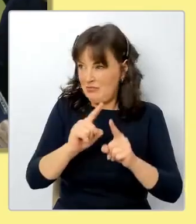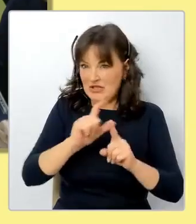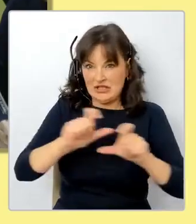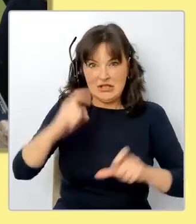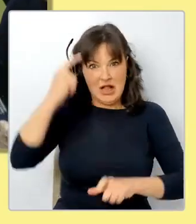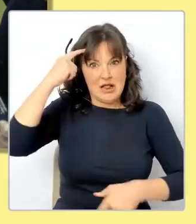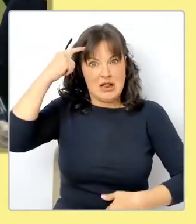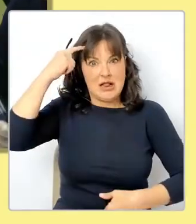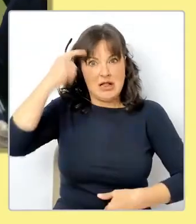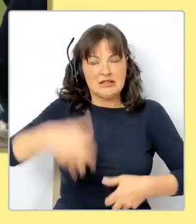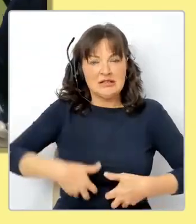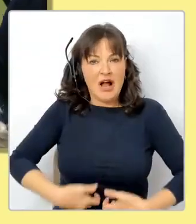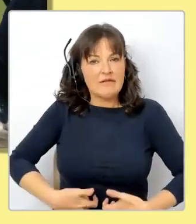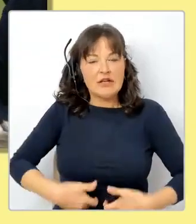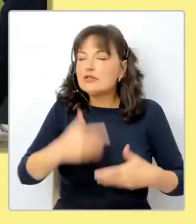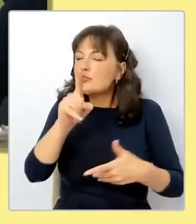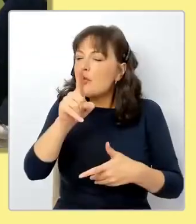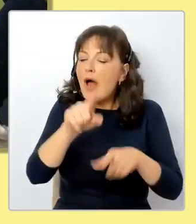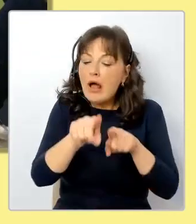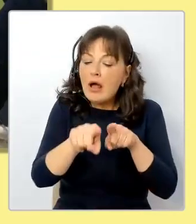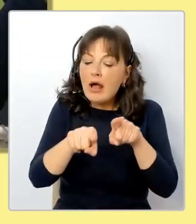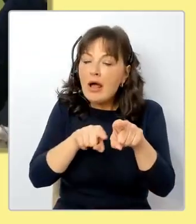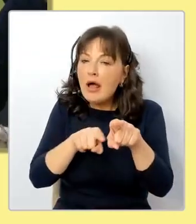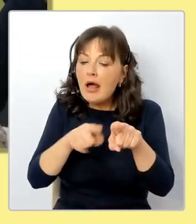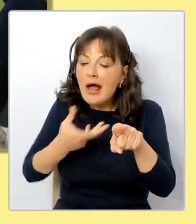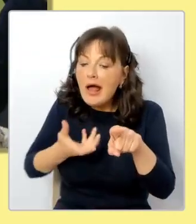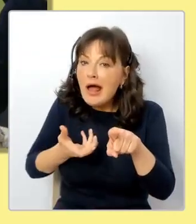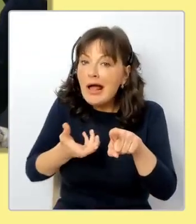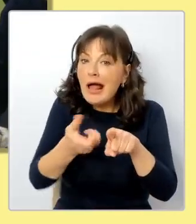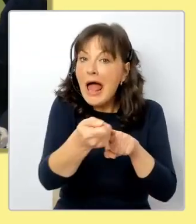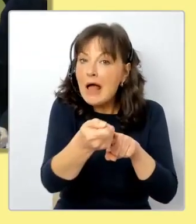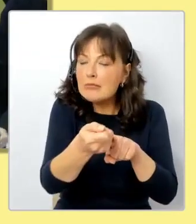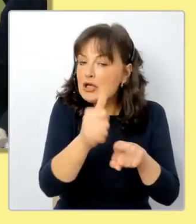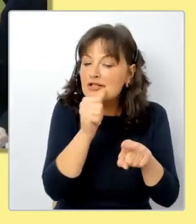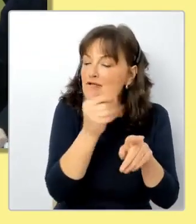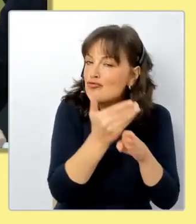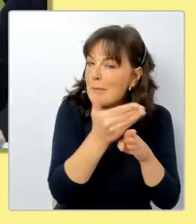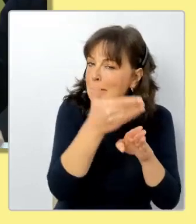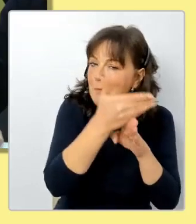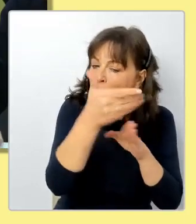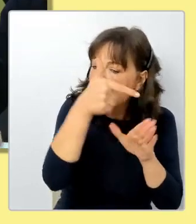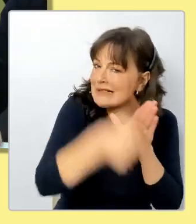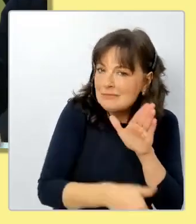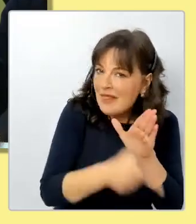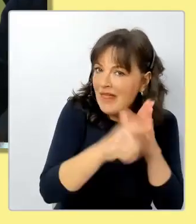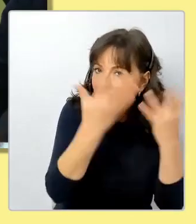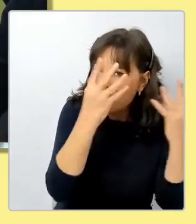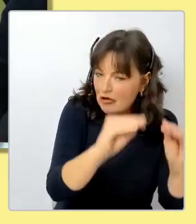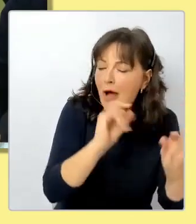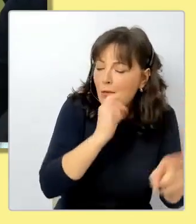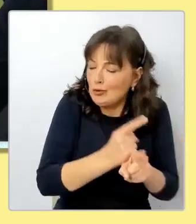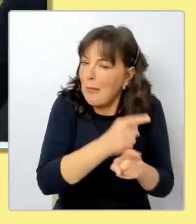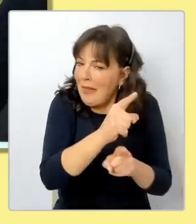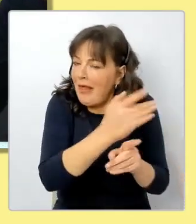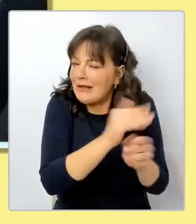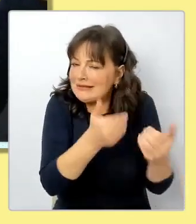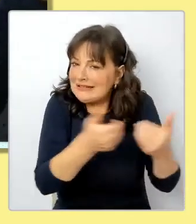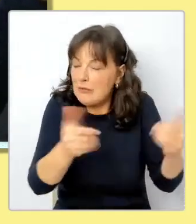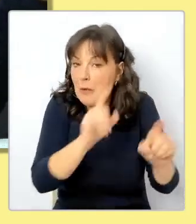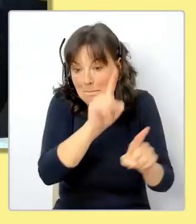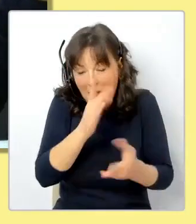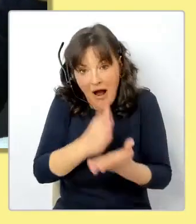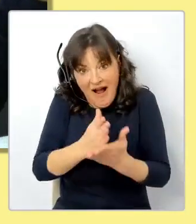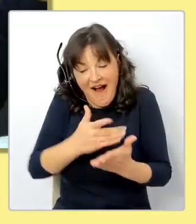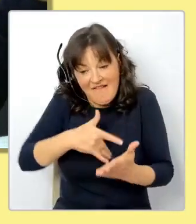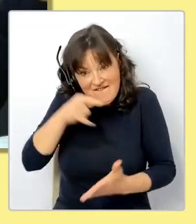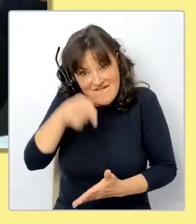me, is about more than education. Education, I'll come on to in a moment. But for me, the roots of the attainment gap